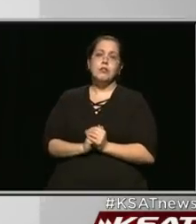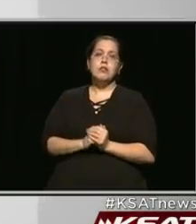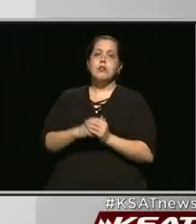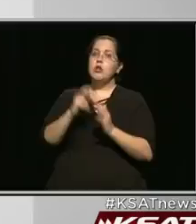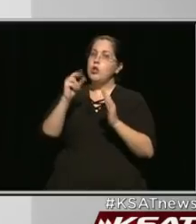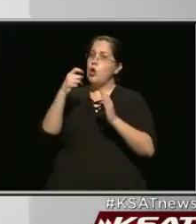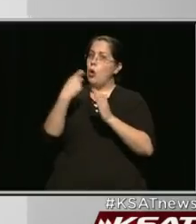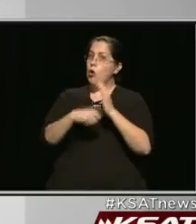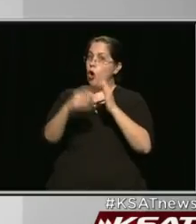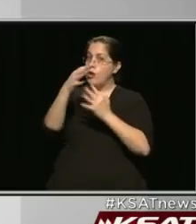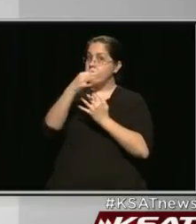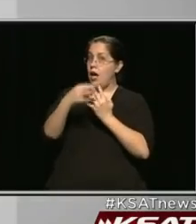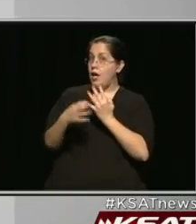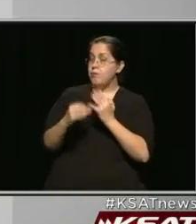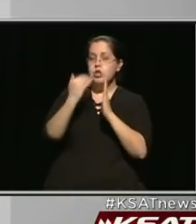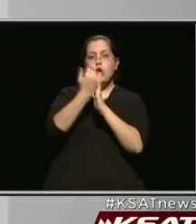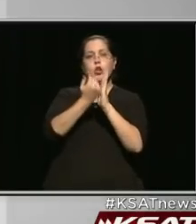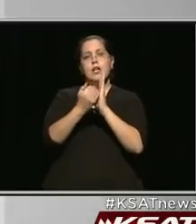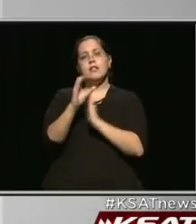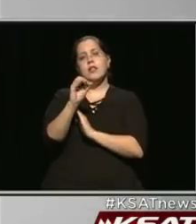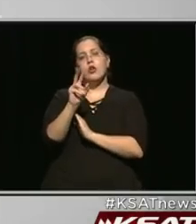cost options, though, are listed at